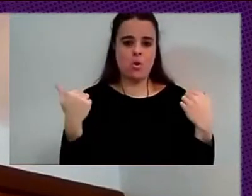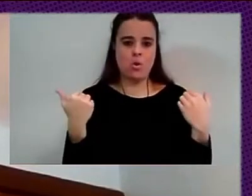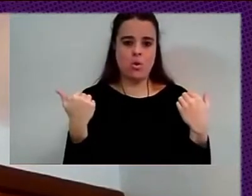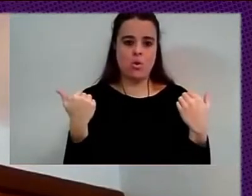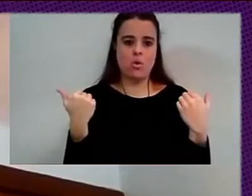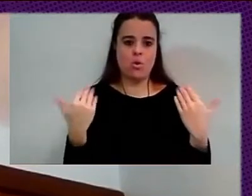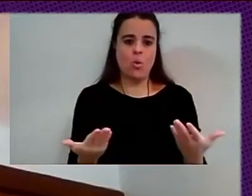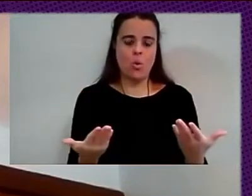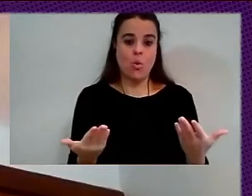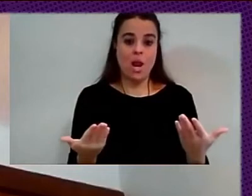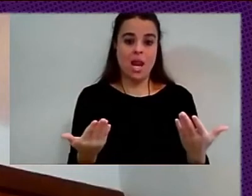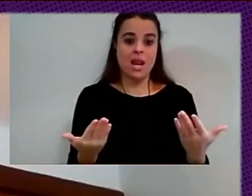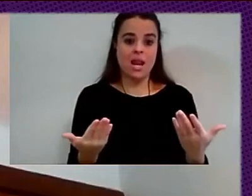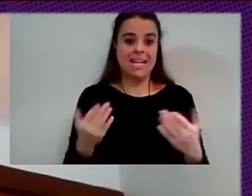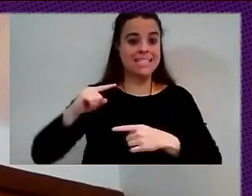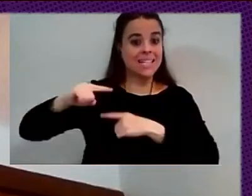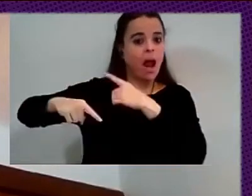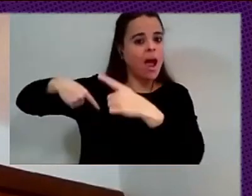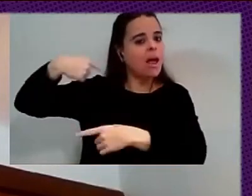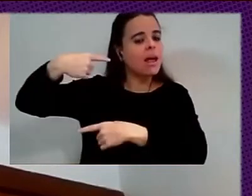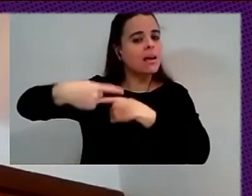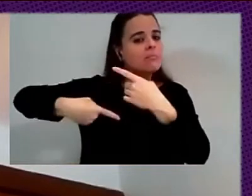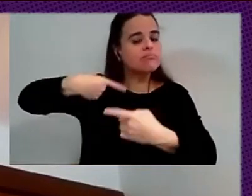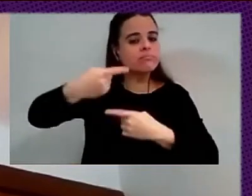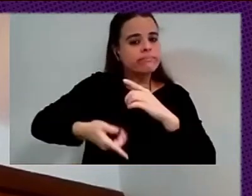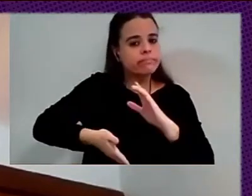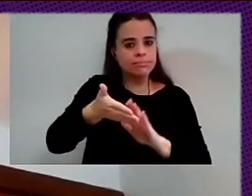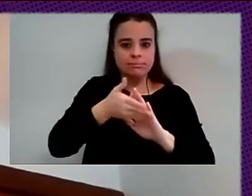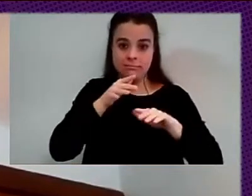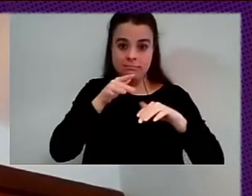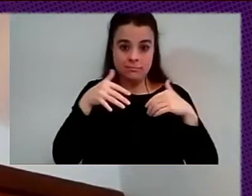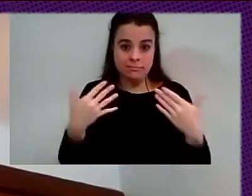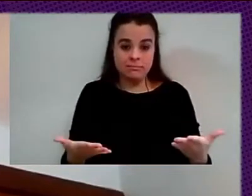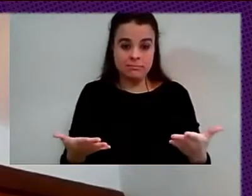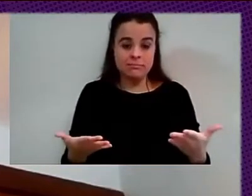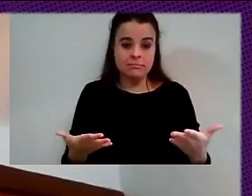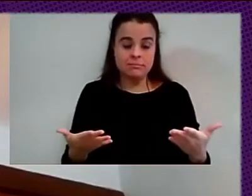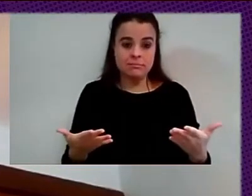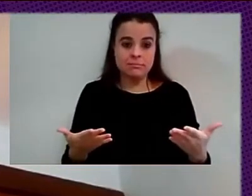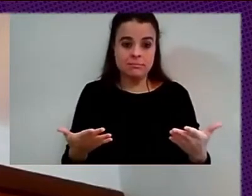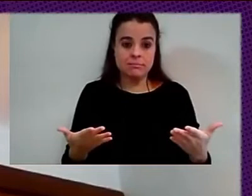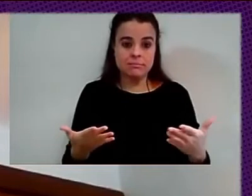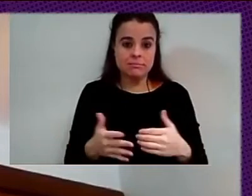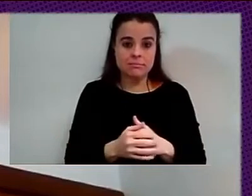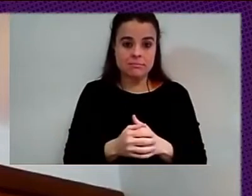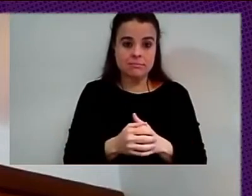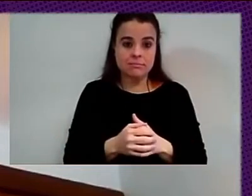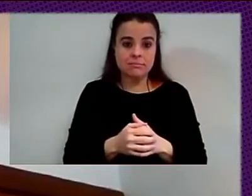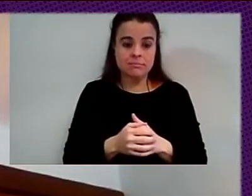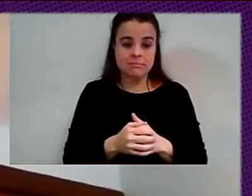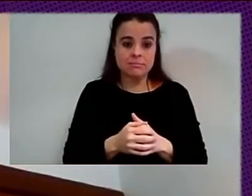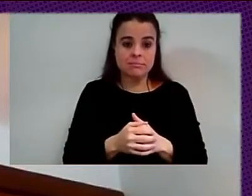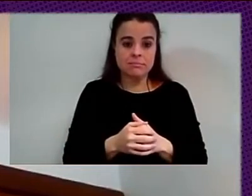least $5 per day, and the world economy would grow by 175 times its present